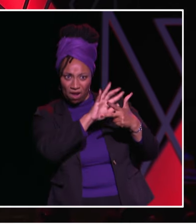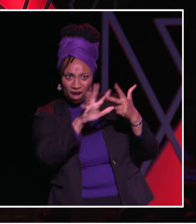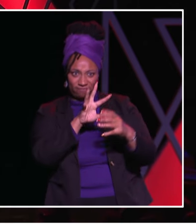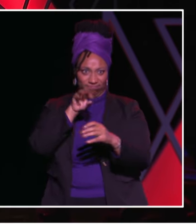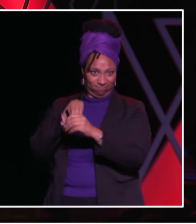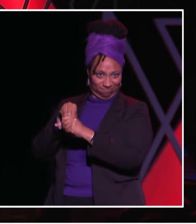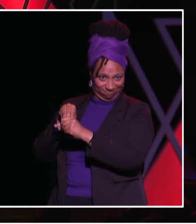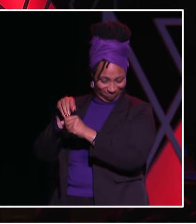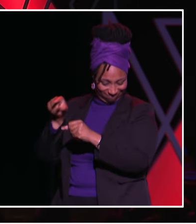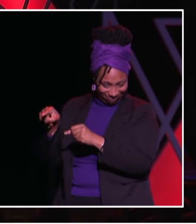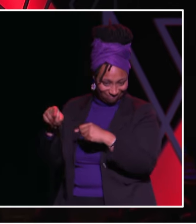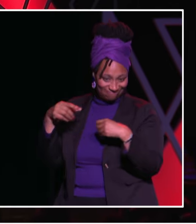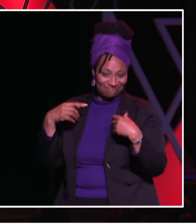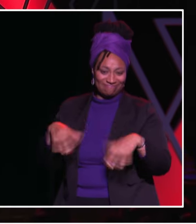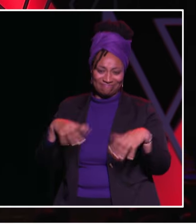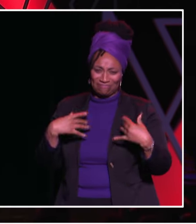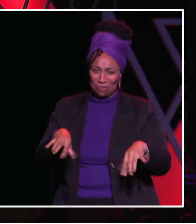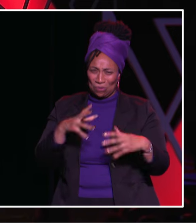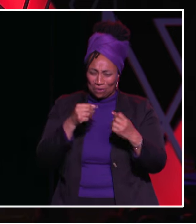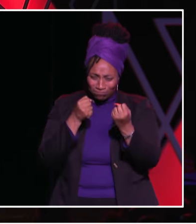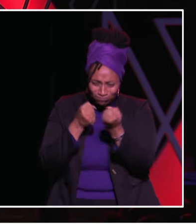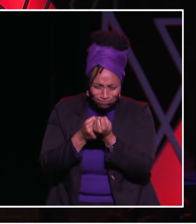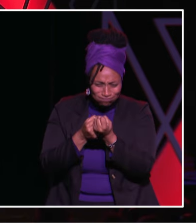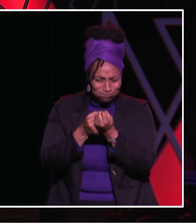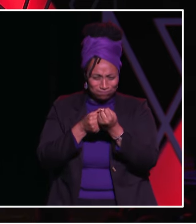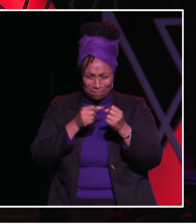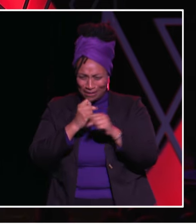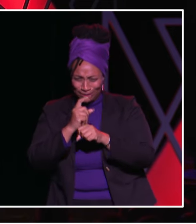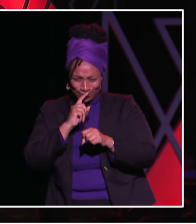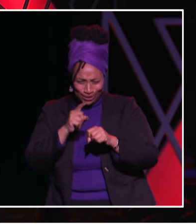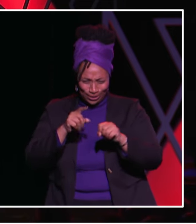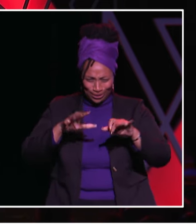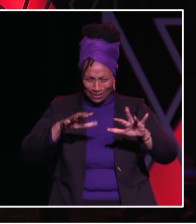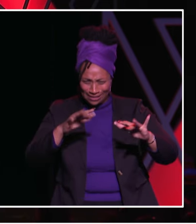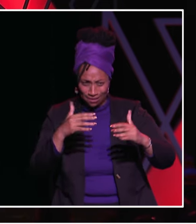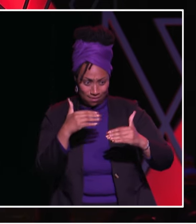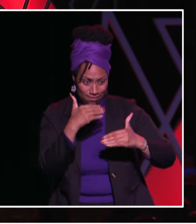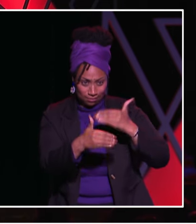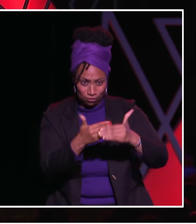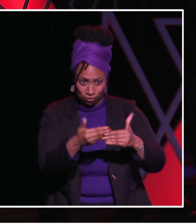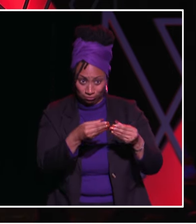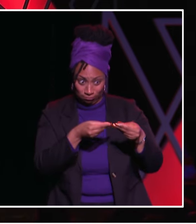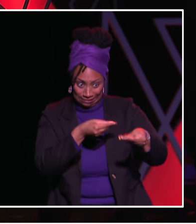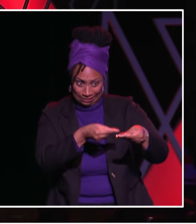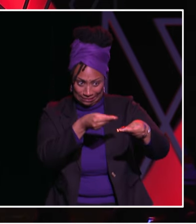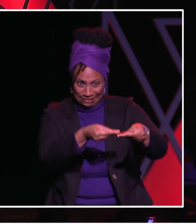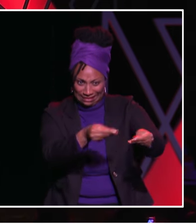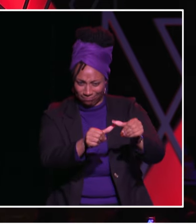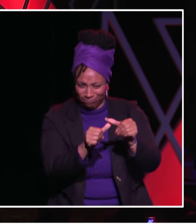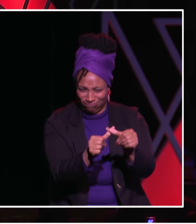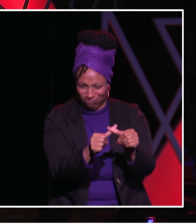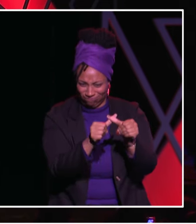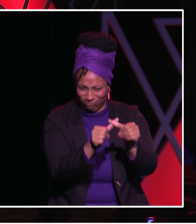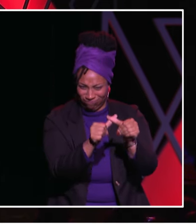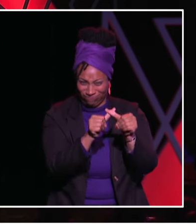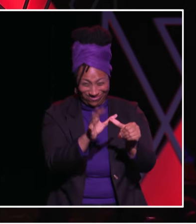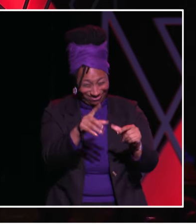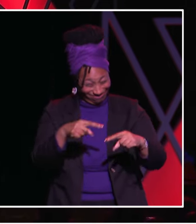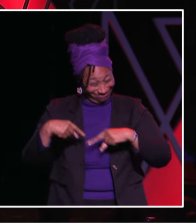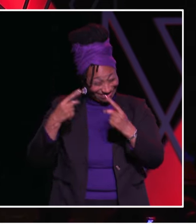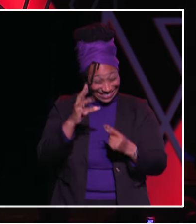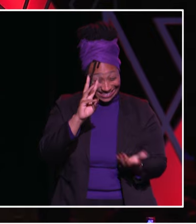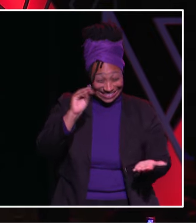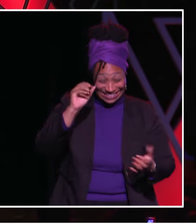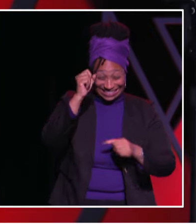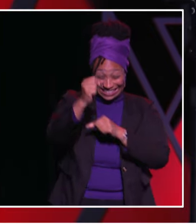to nurture the next generation of artists. For 60 years, Blues Alley has been a cultural anchor in our